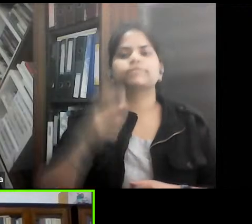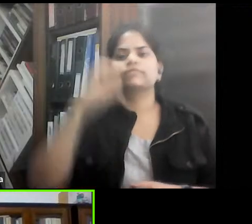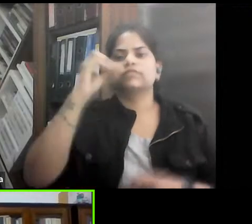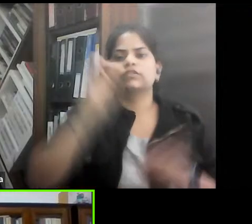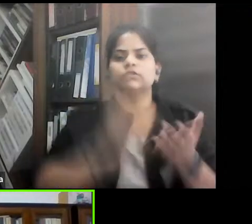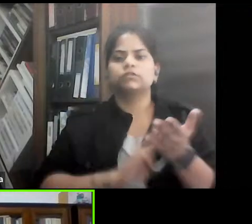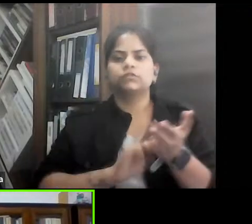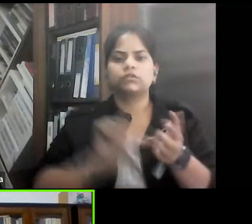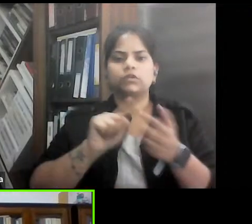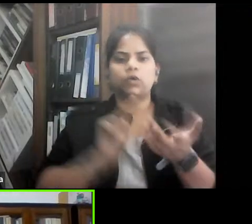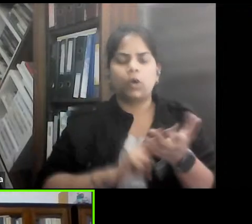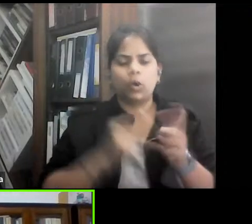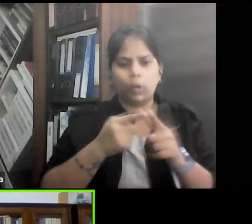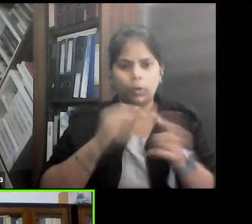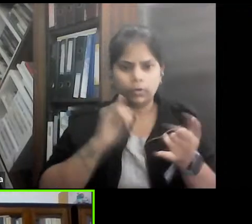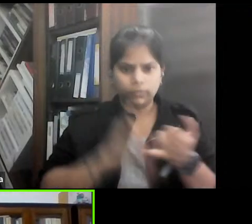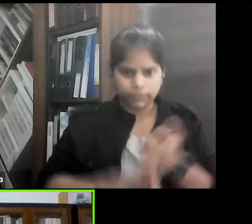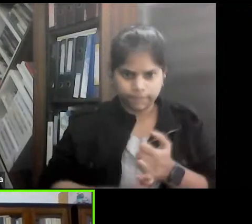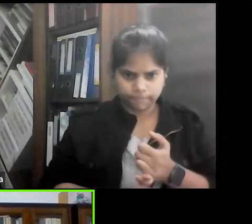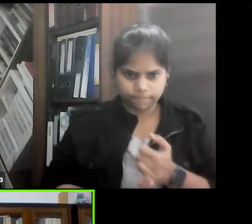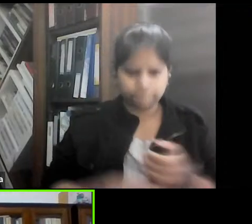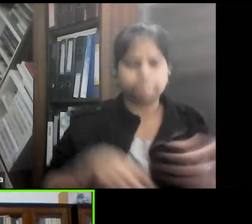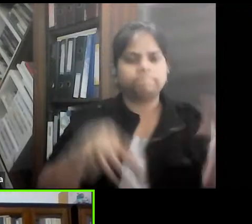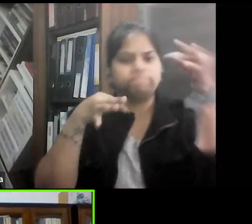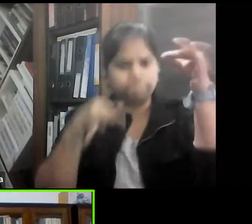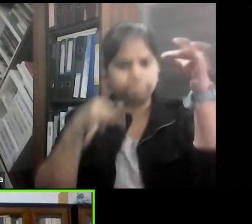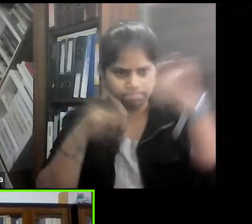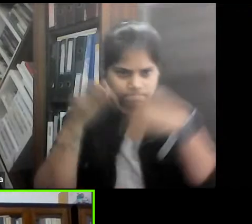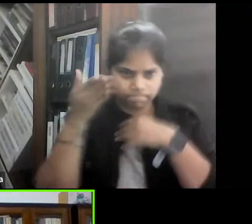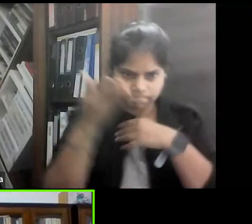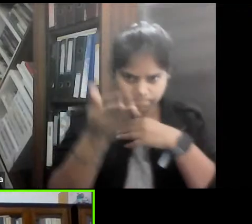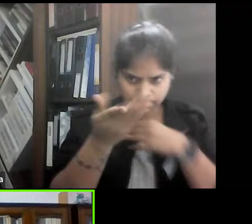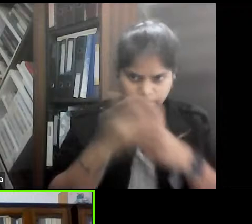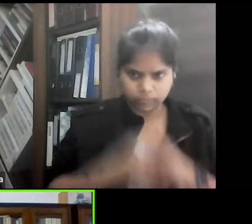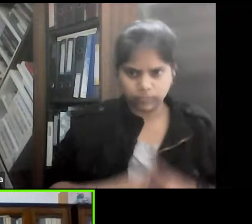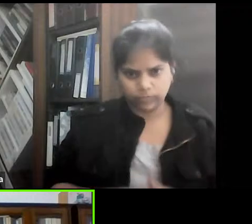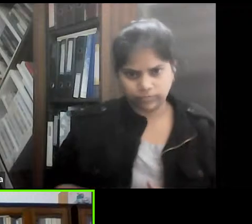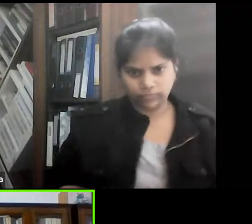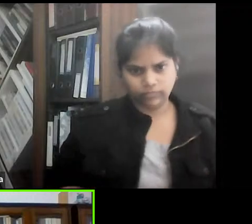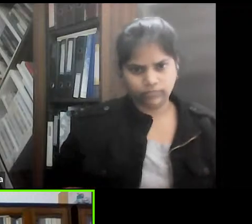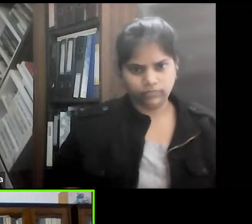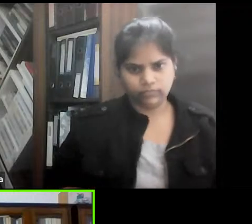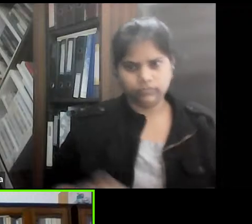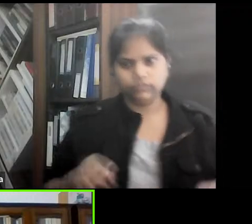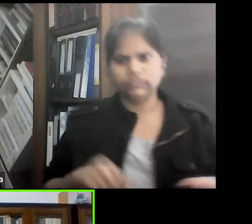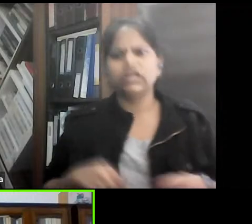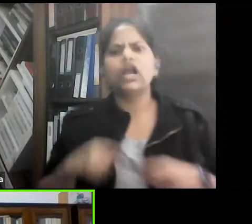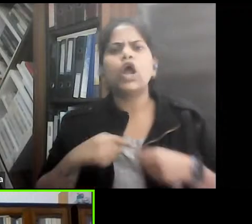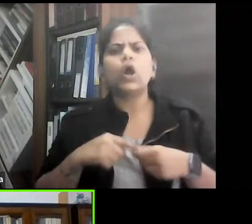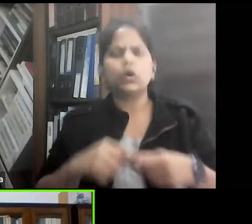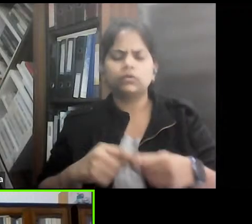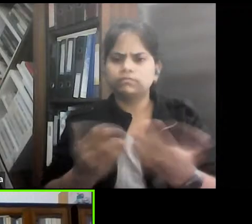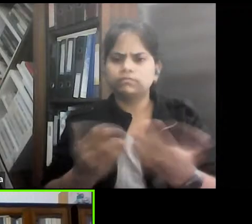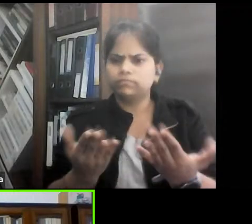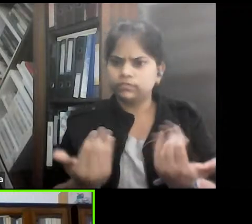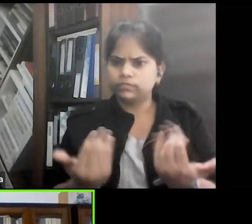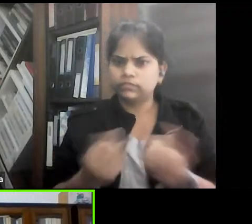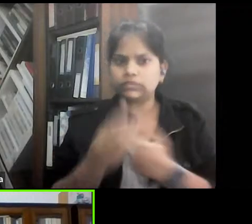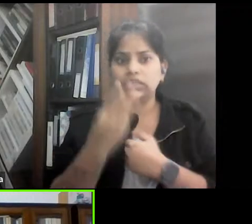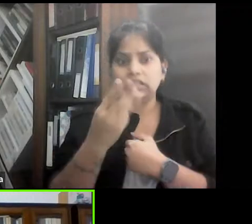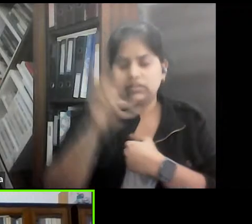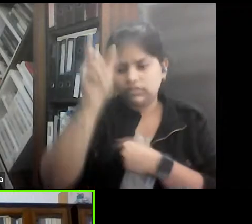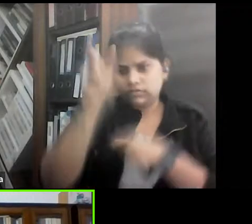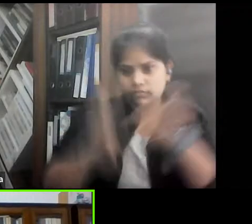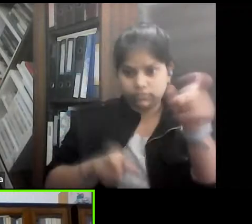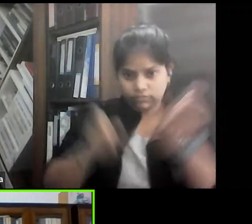on your paper, I open the floor for questions to all the three presenters as well